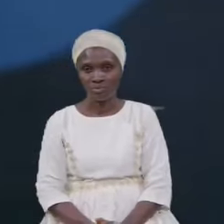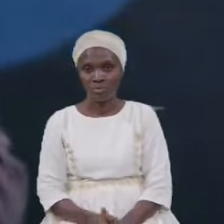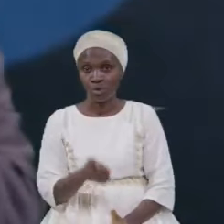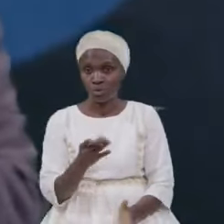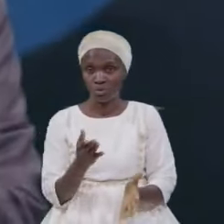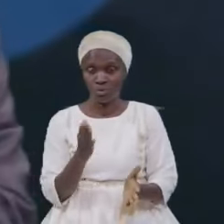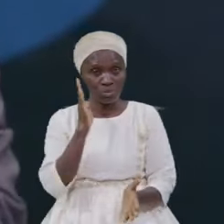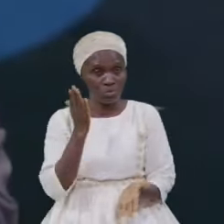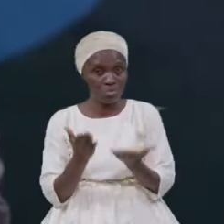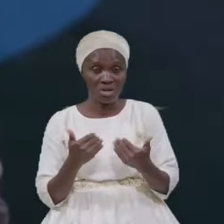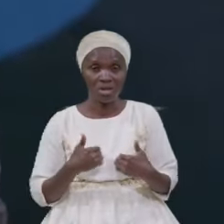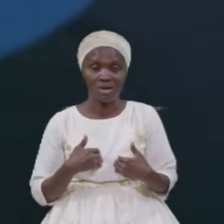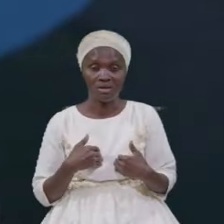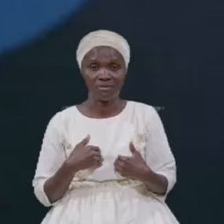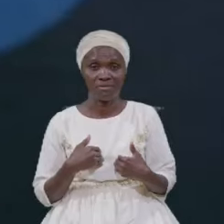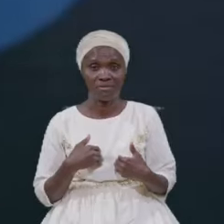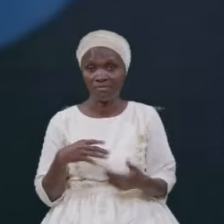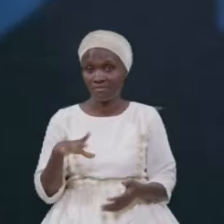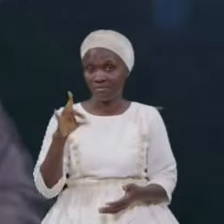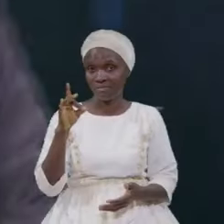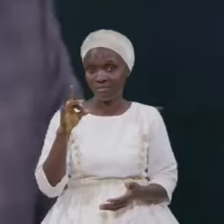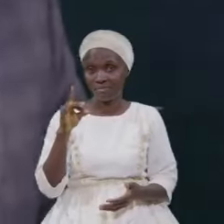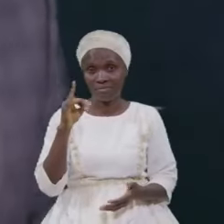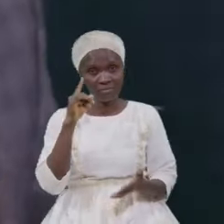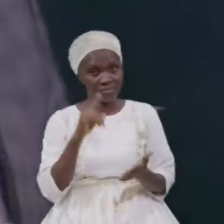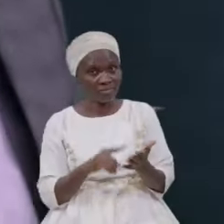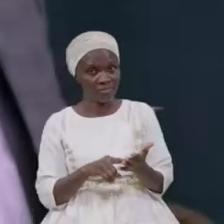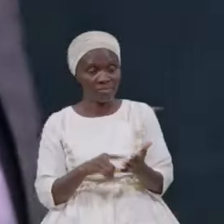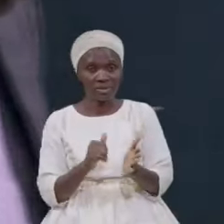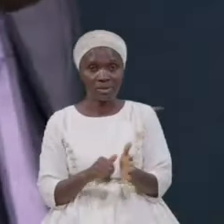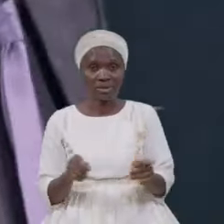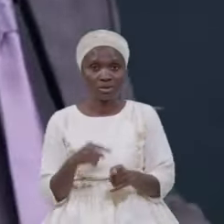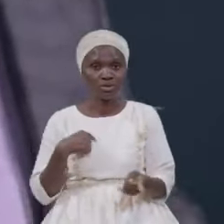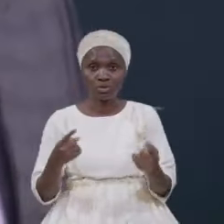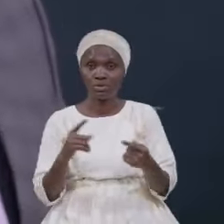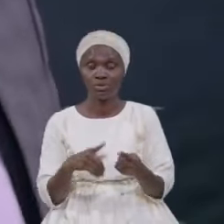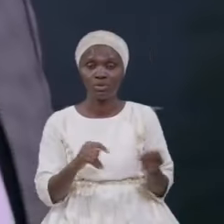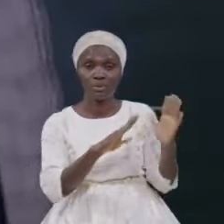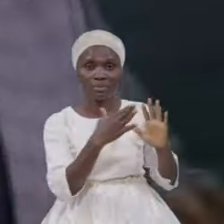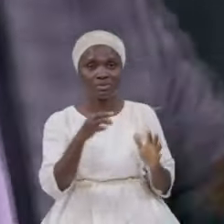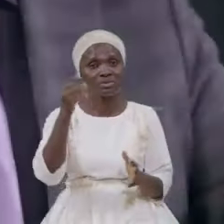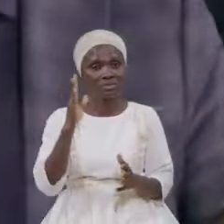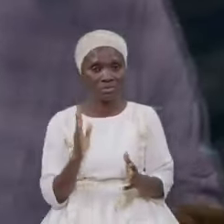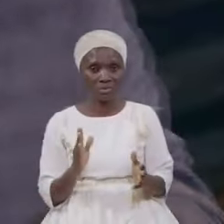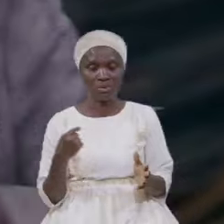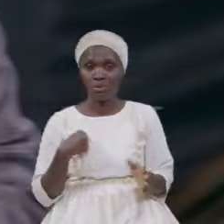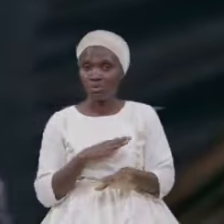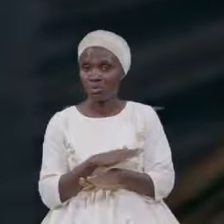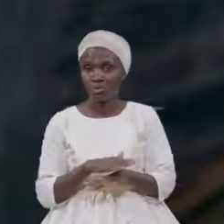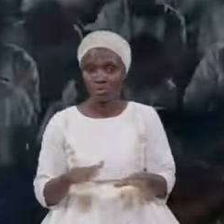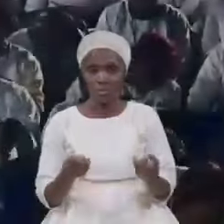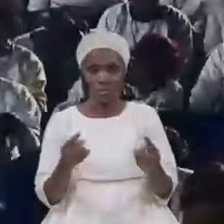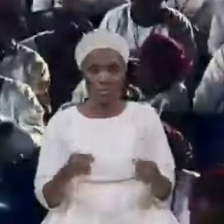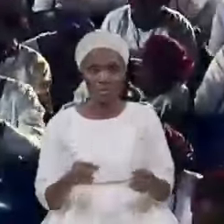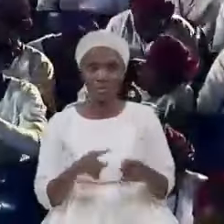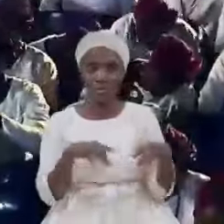come to the presence of God, we do not come to, you know, play football. We do